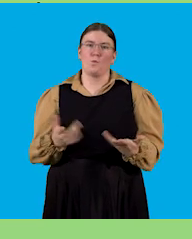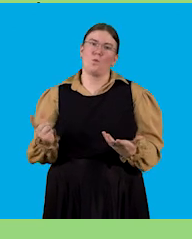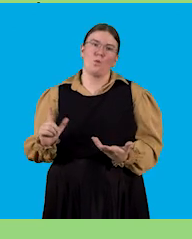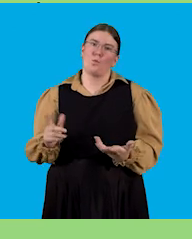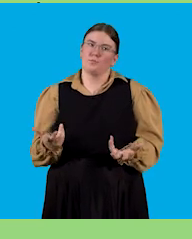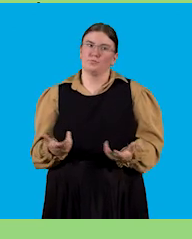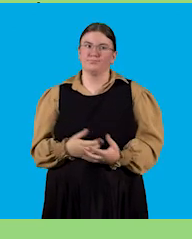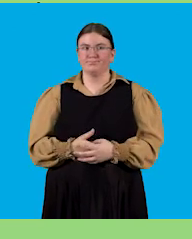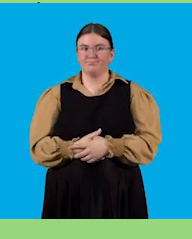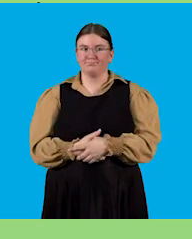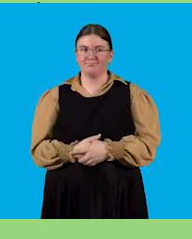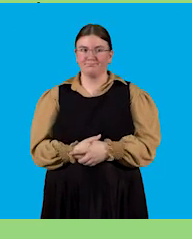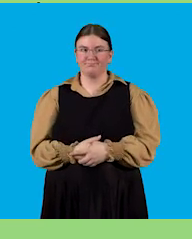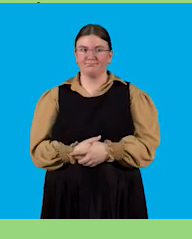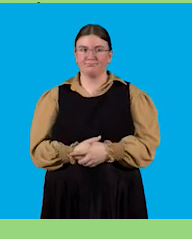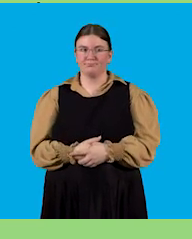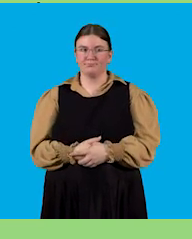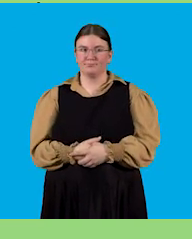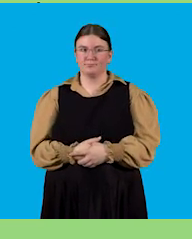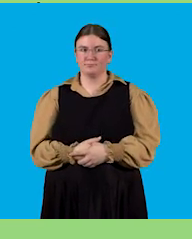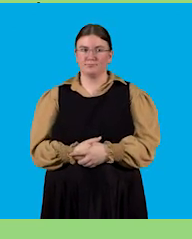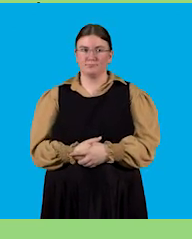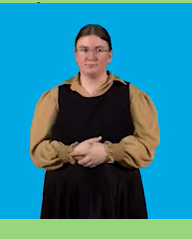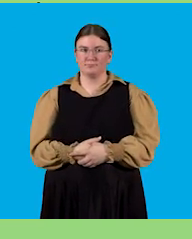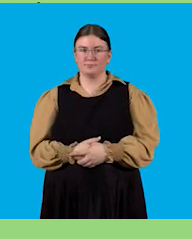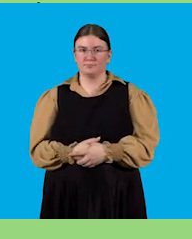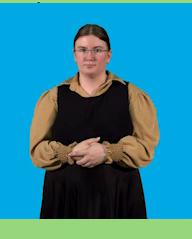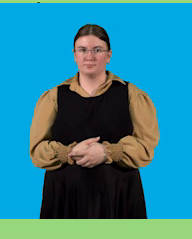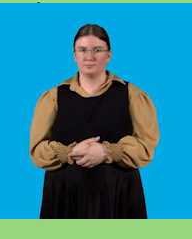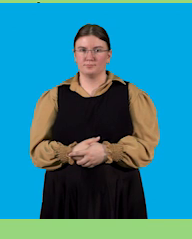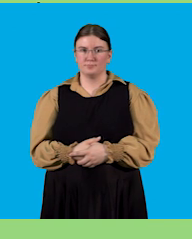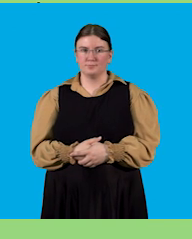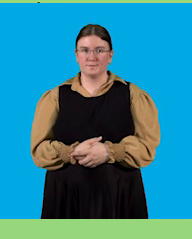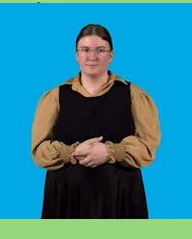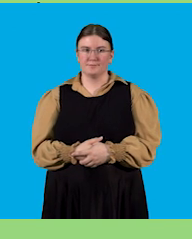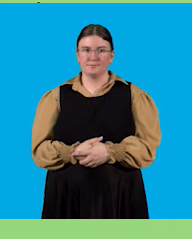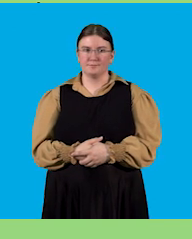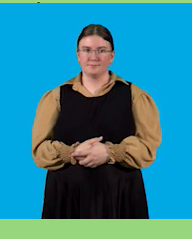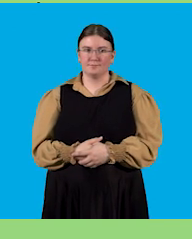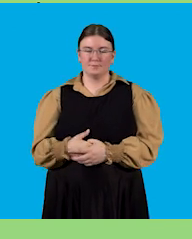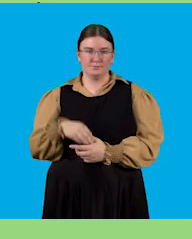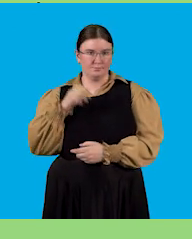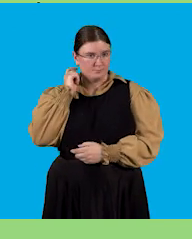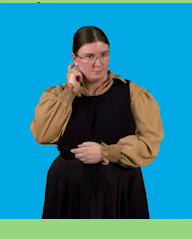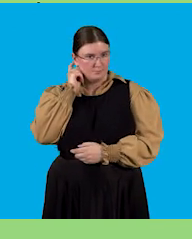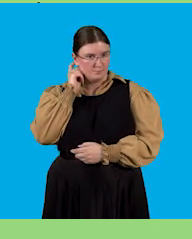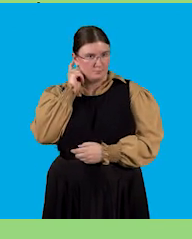from the body.